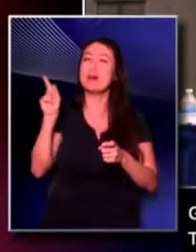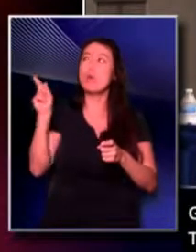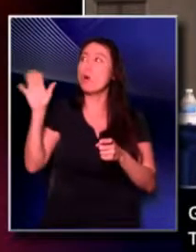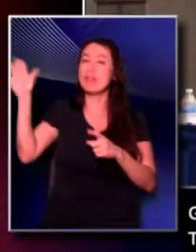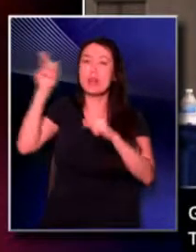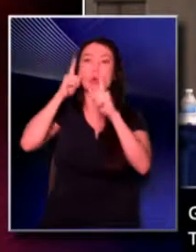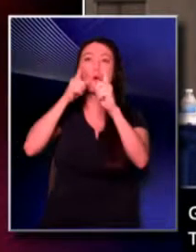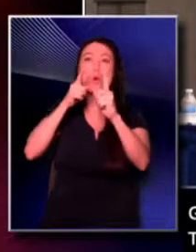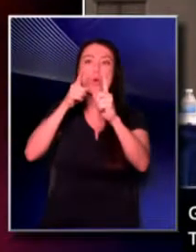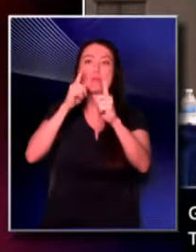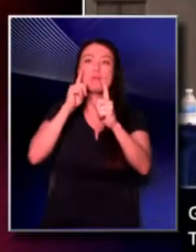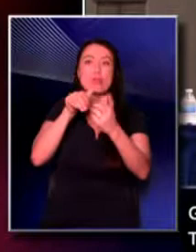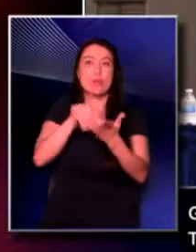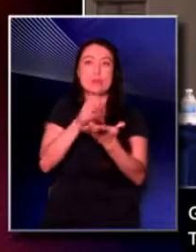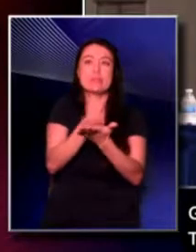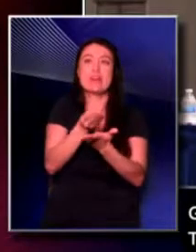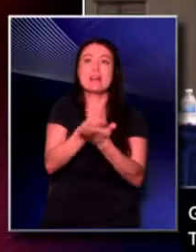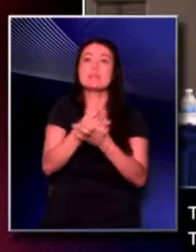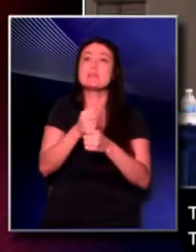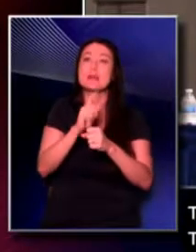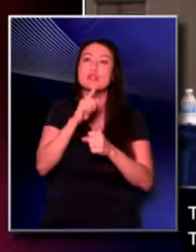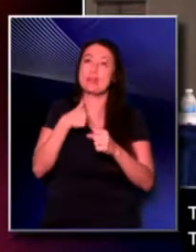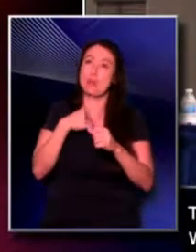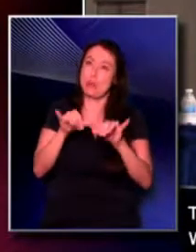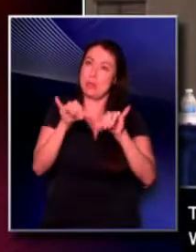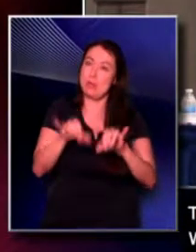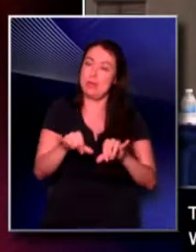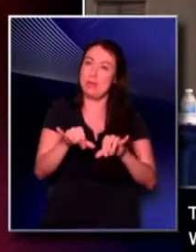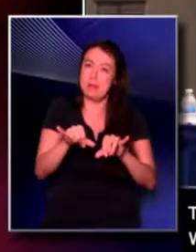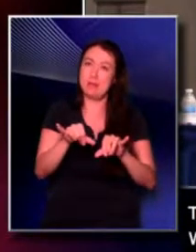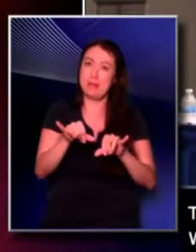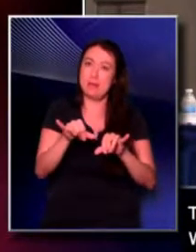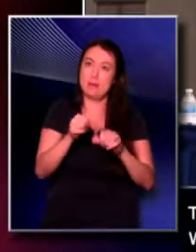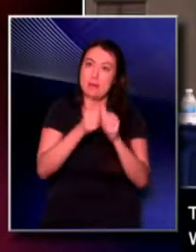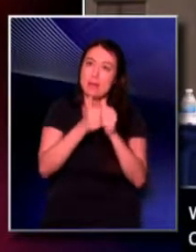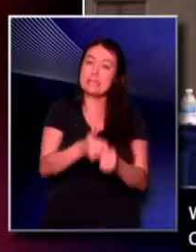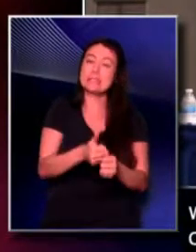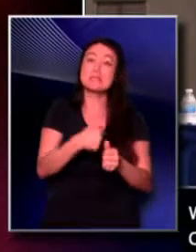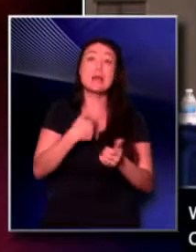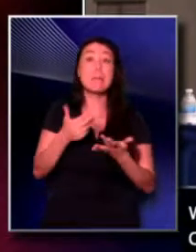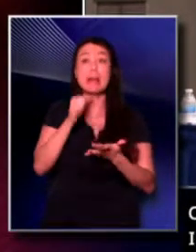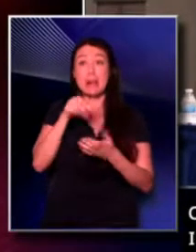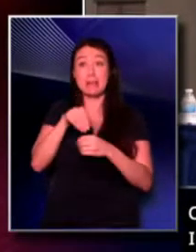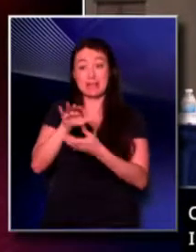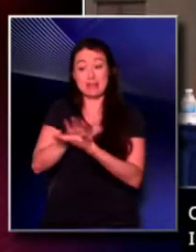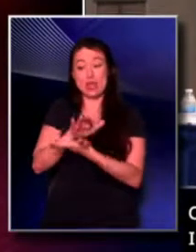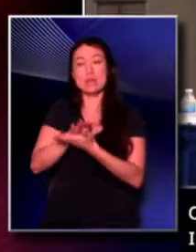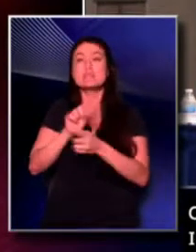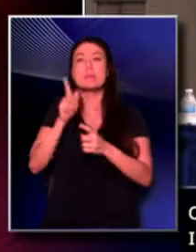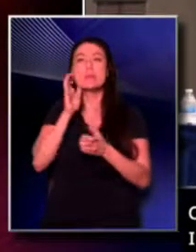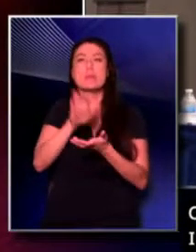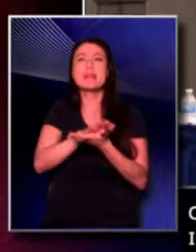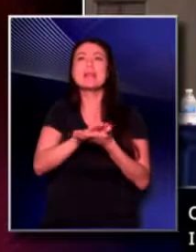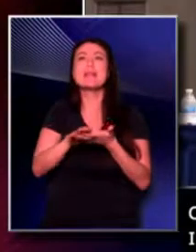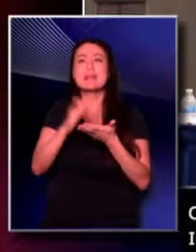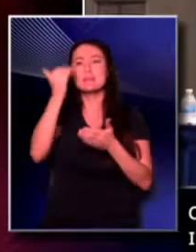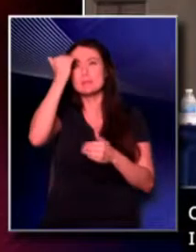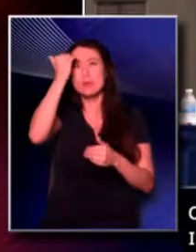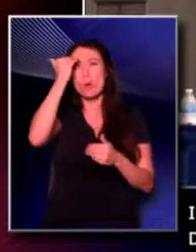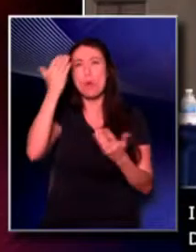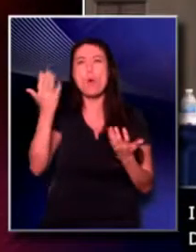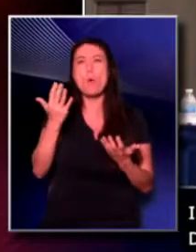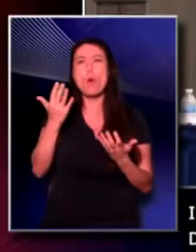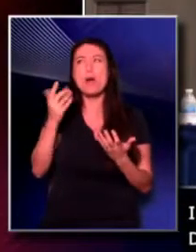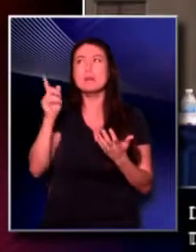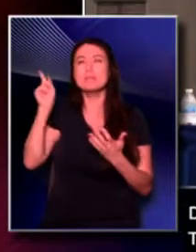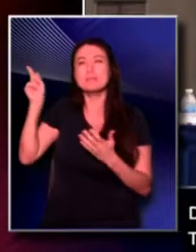of those funds were, to make sure that we're consistent. I mean, it might not be in the documents, but it would be nice to know what those were,